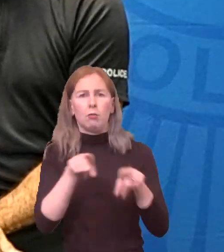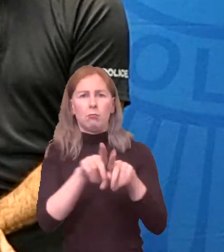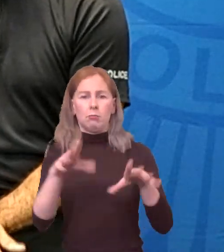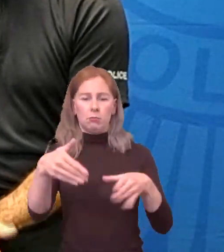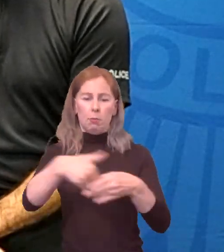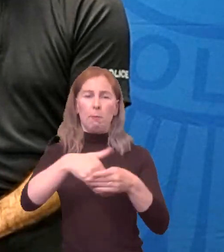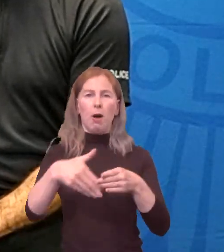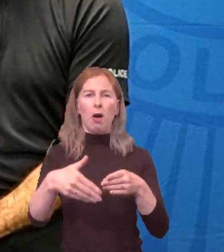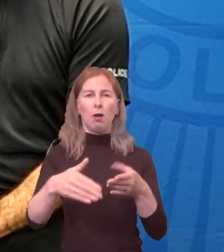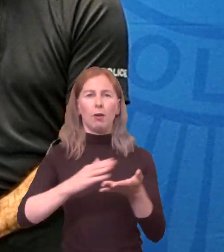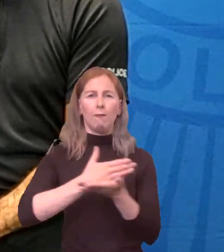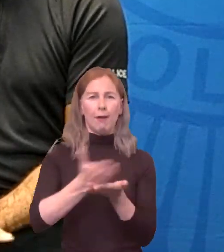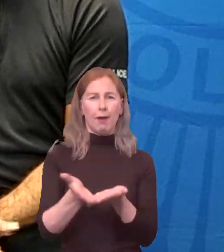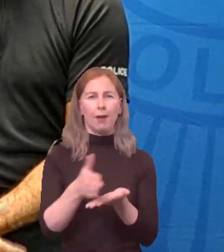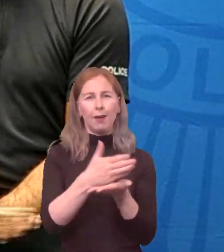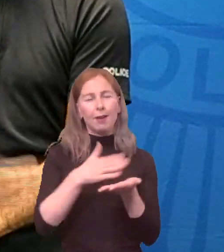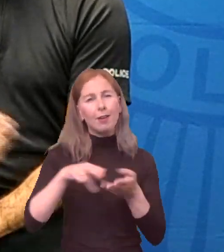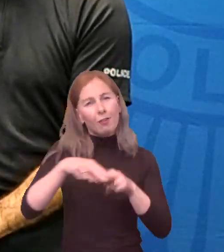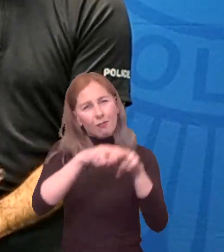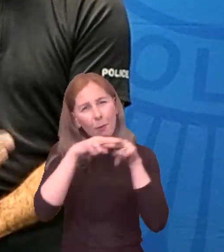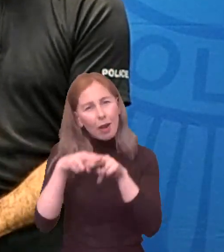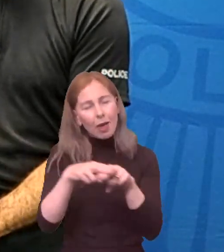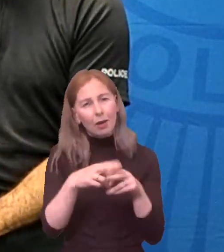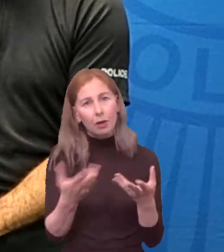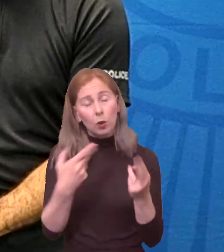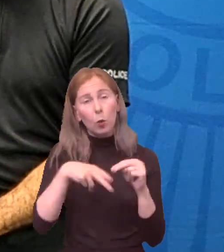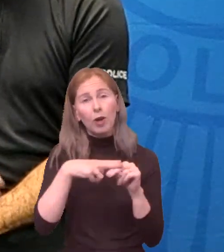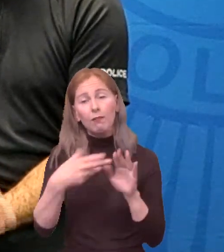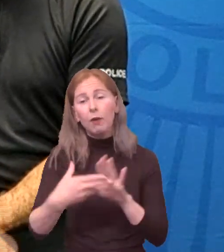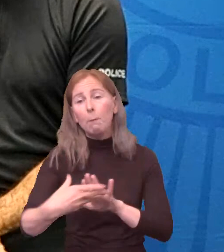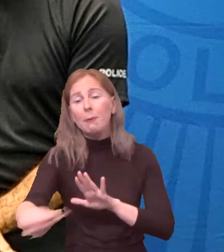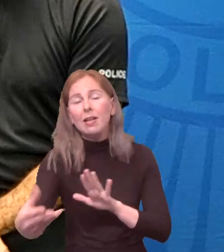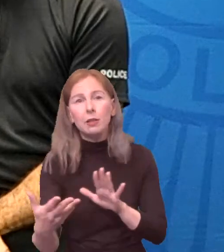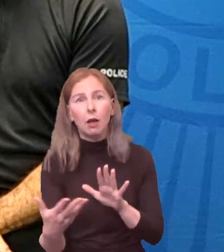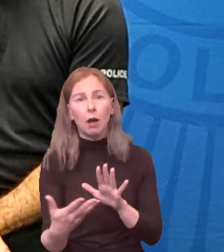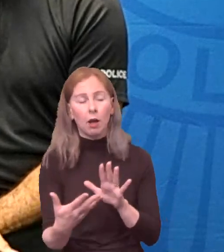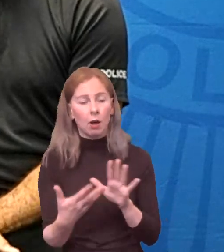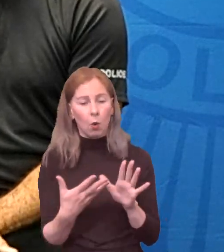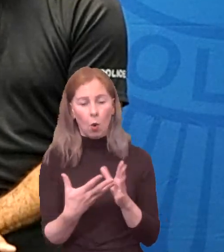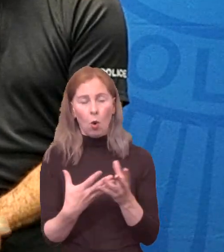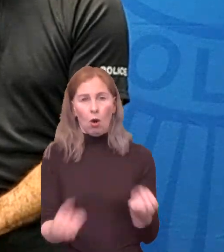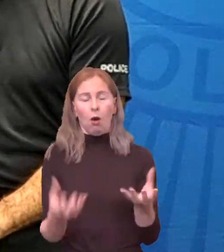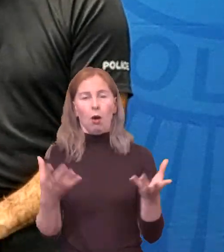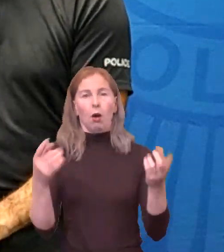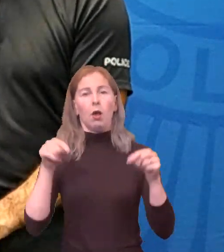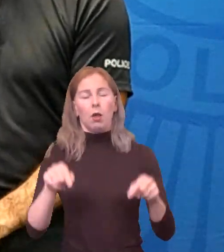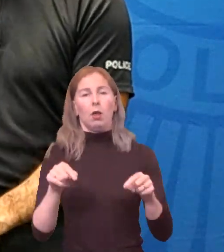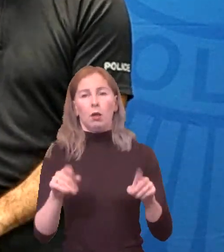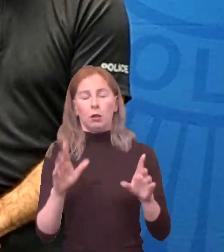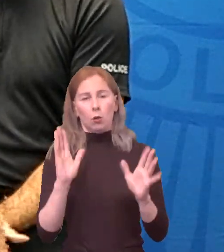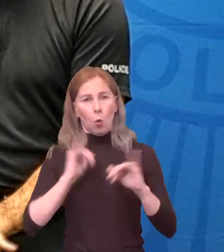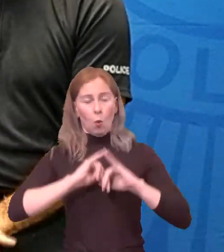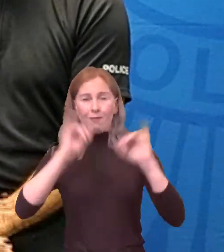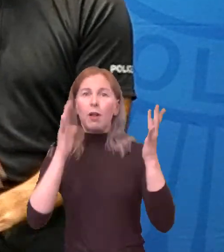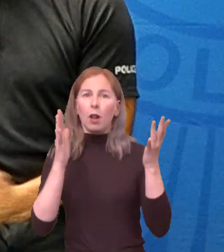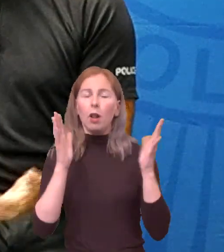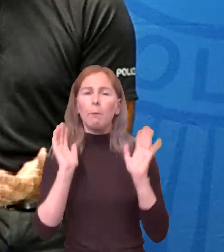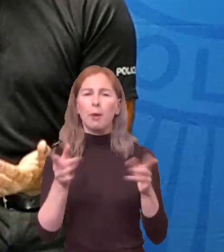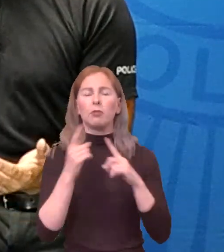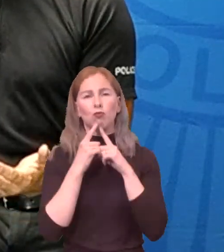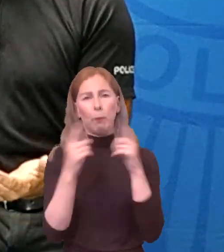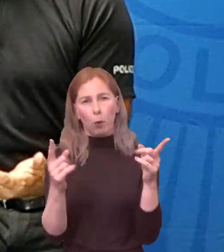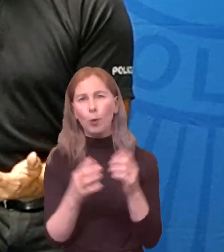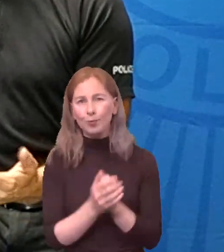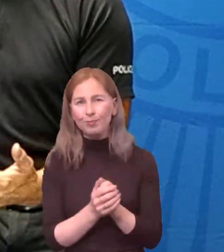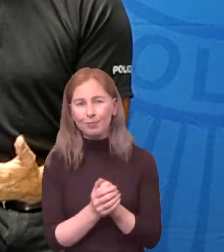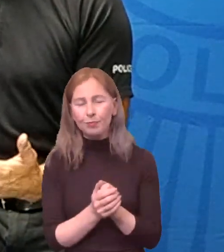traumatic for people, so we recognise that. So that's why we encourage the reporting of it, and yeah, quite rightly,